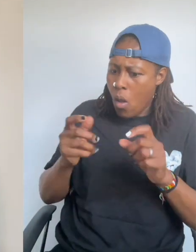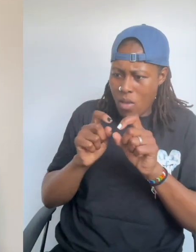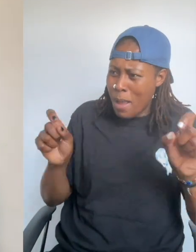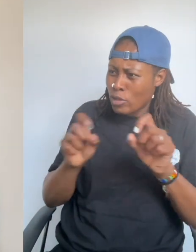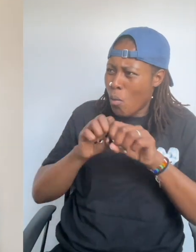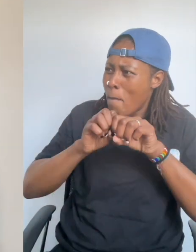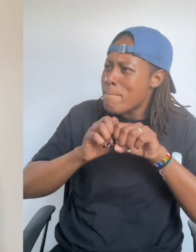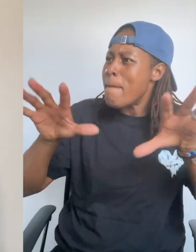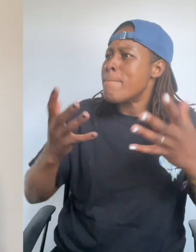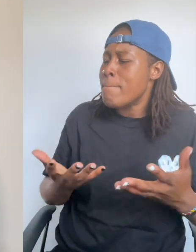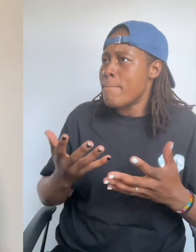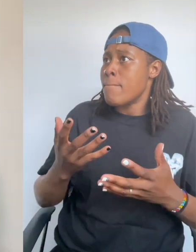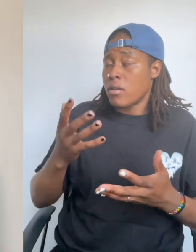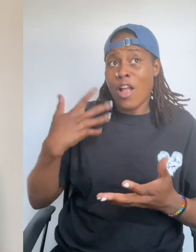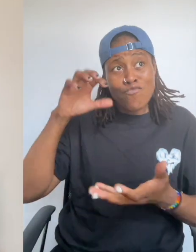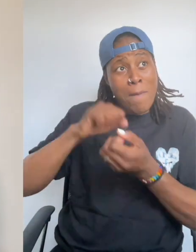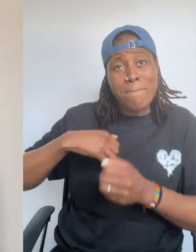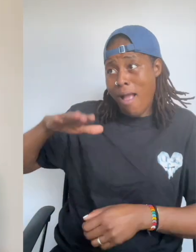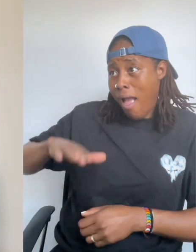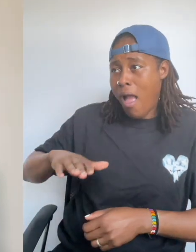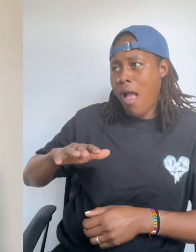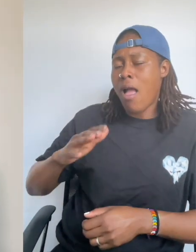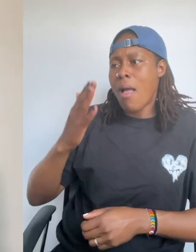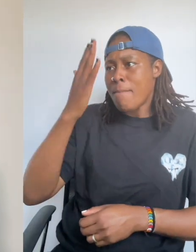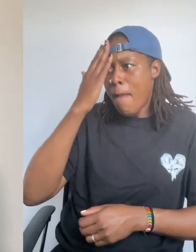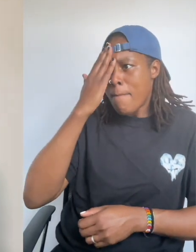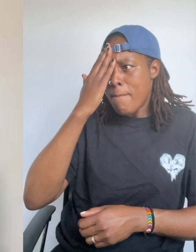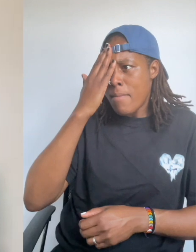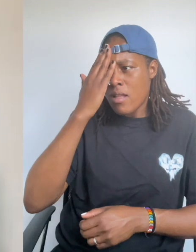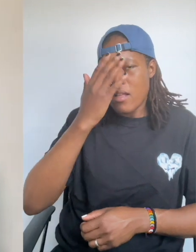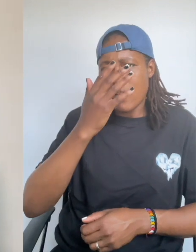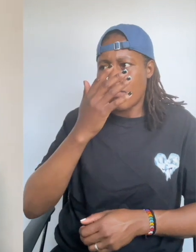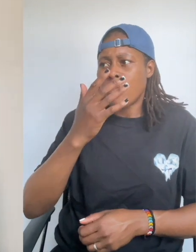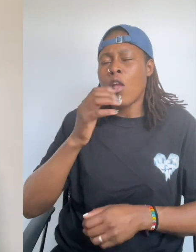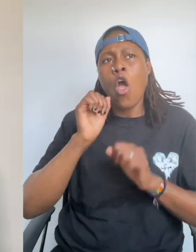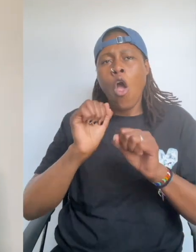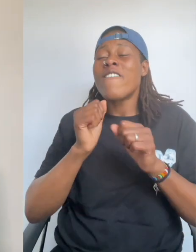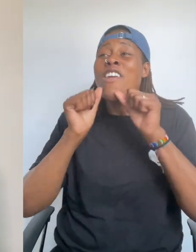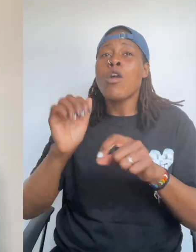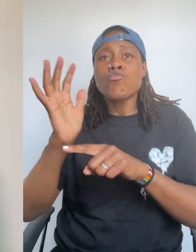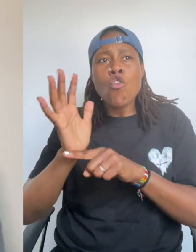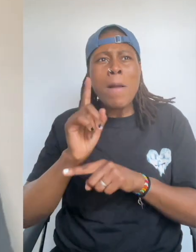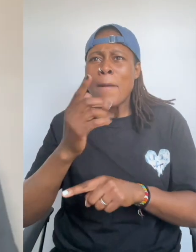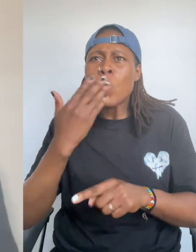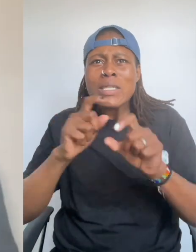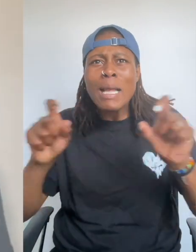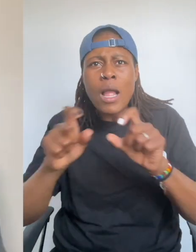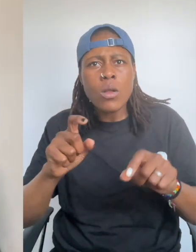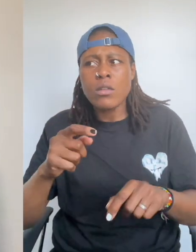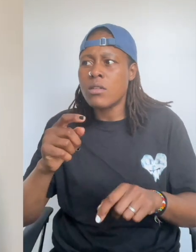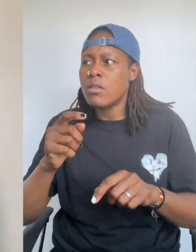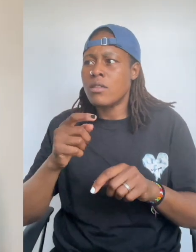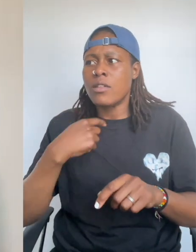captions are everywhere, is but it. there's been times where my mum wanted to watch her favorite program and there was no subtitles.